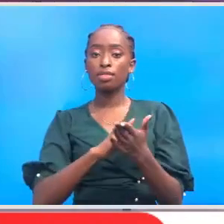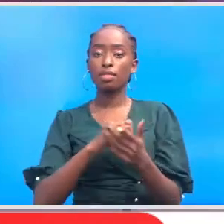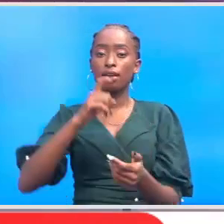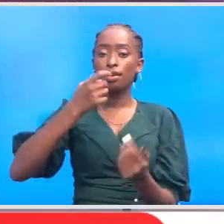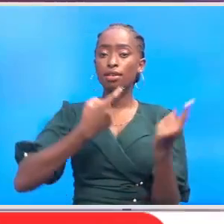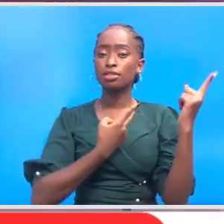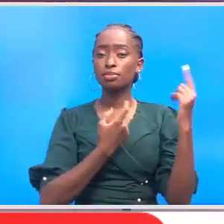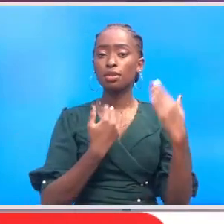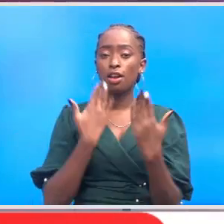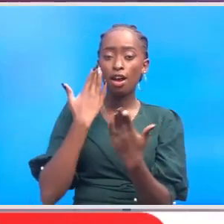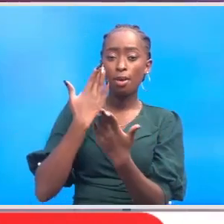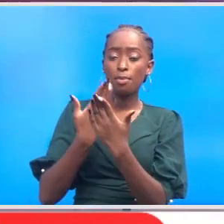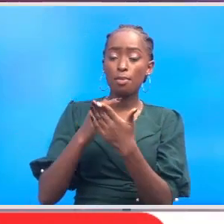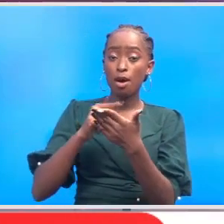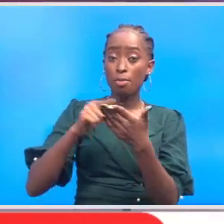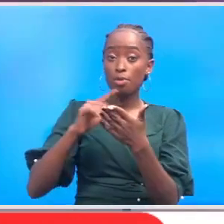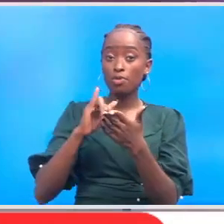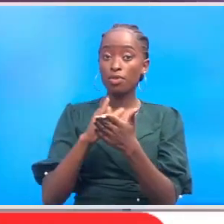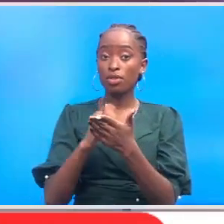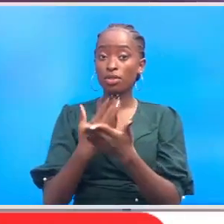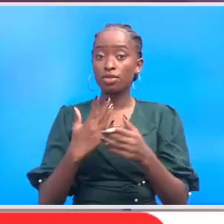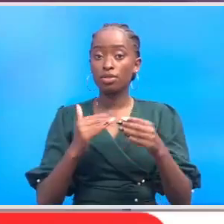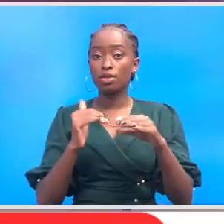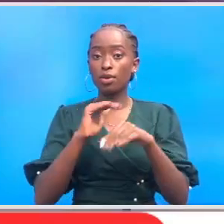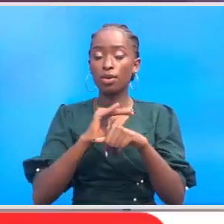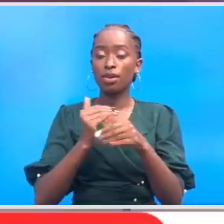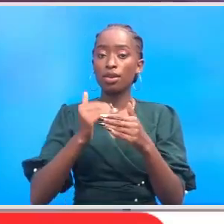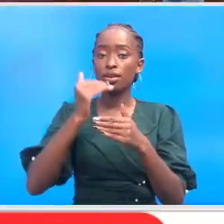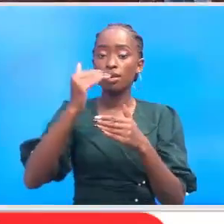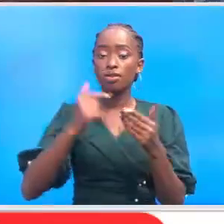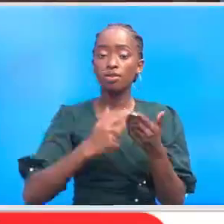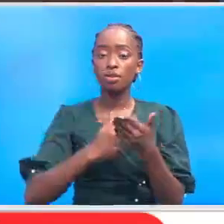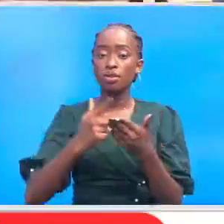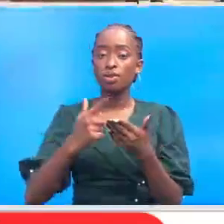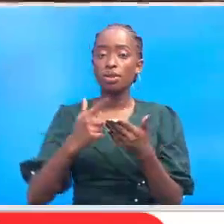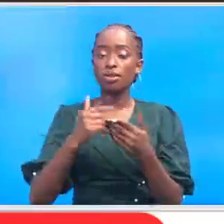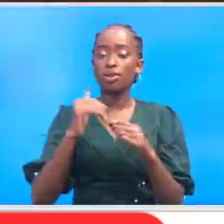draft report ahead of next week's final day on Saturday.